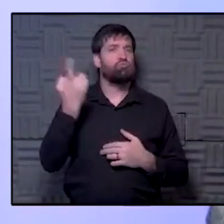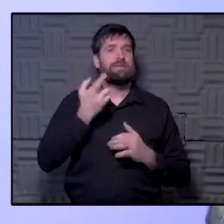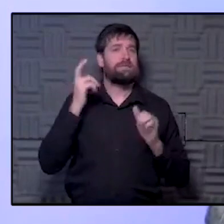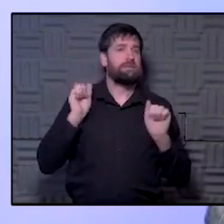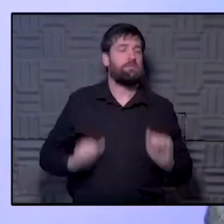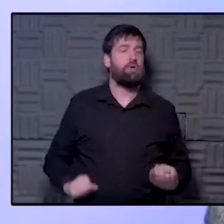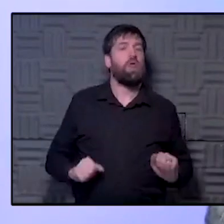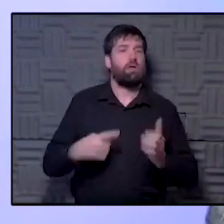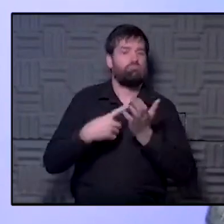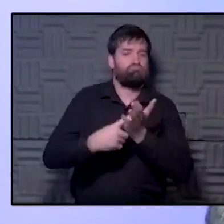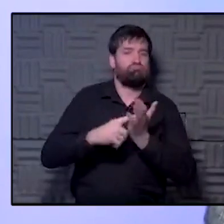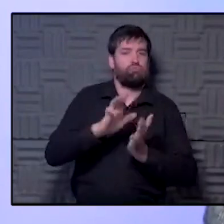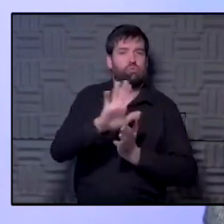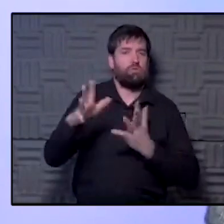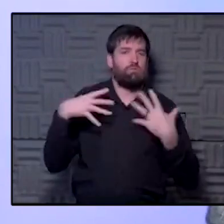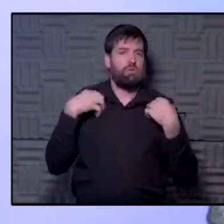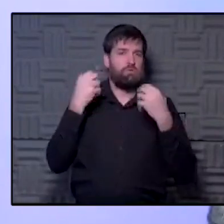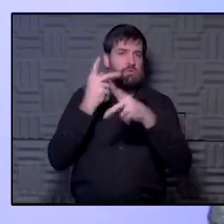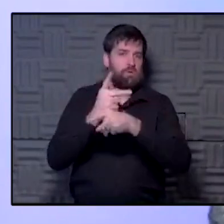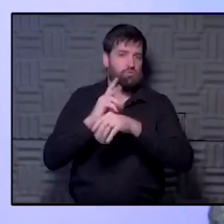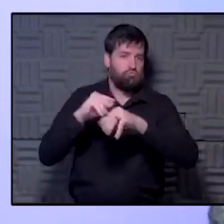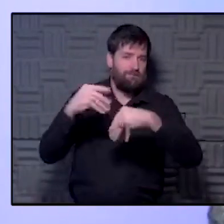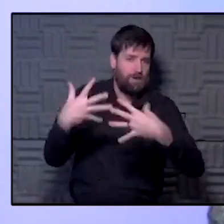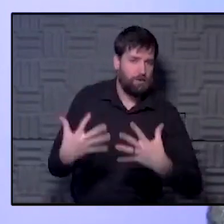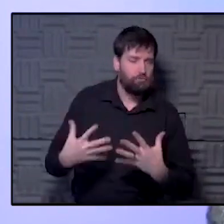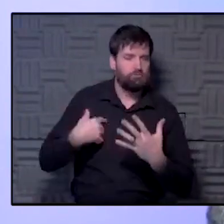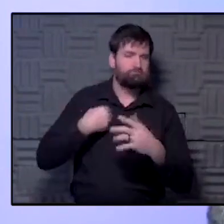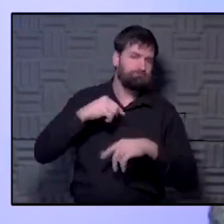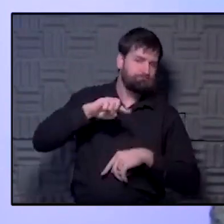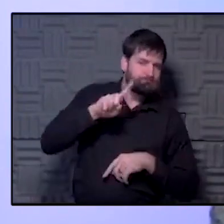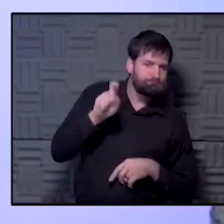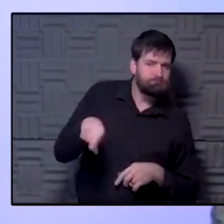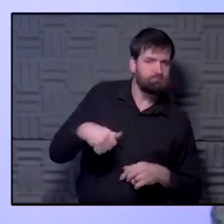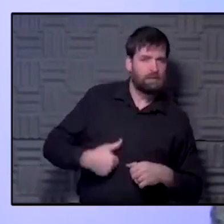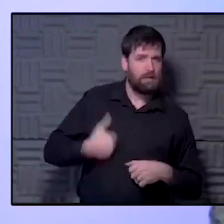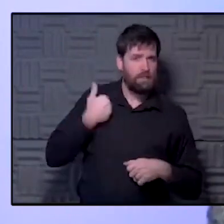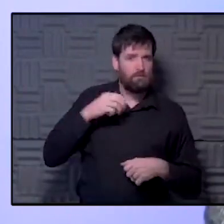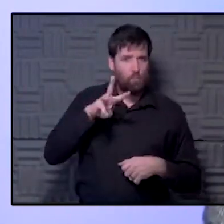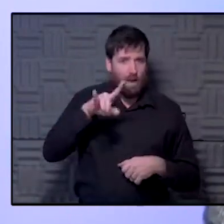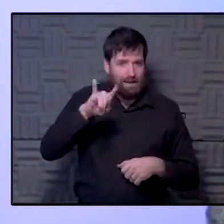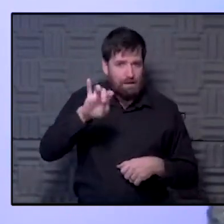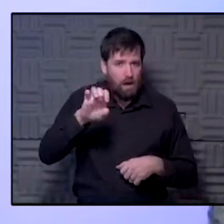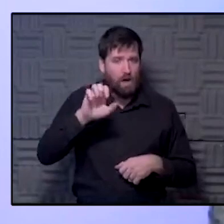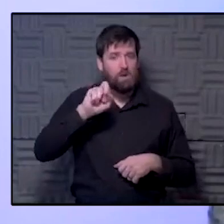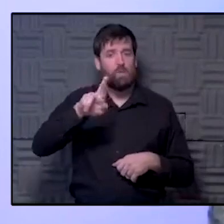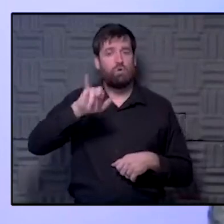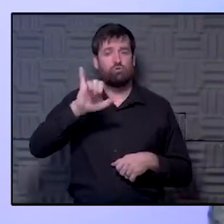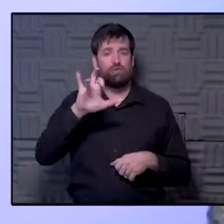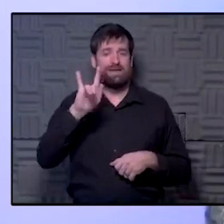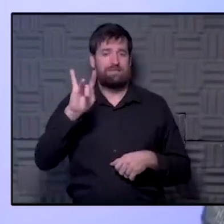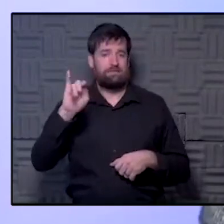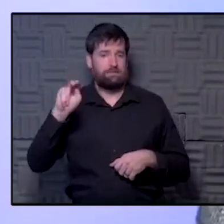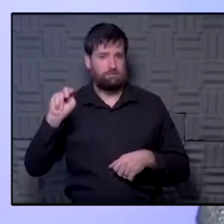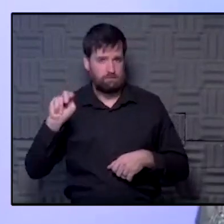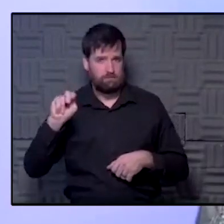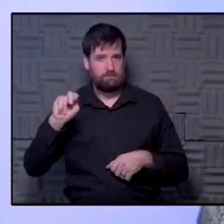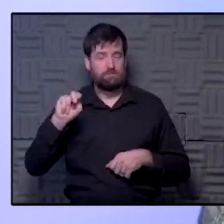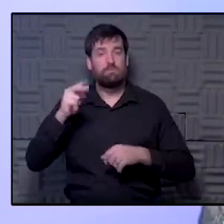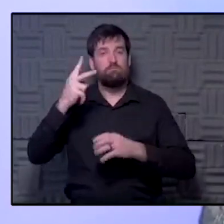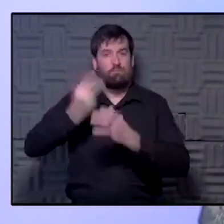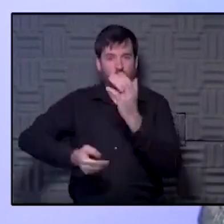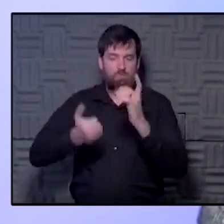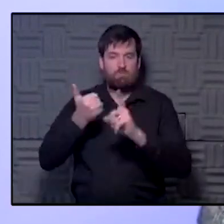to your healthcare provider and put a question out there. If you live in Wyandotte County or Jackson County, both of those counties do